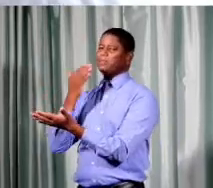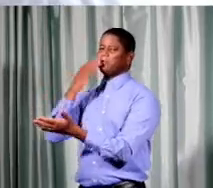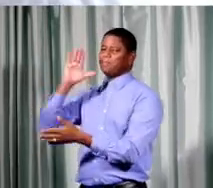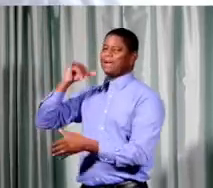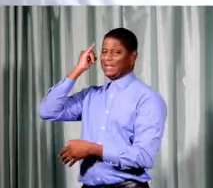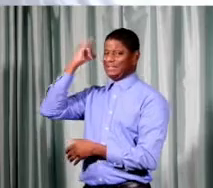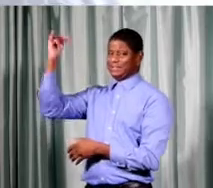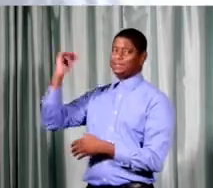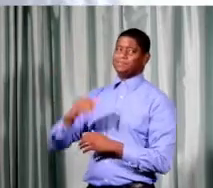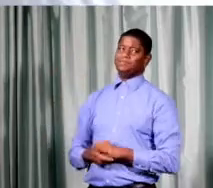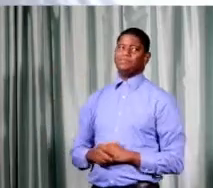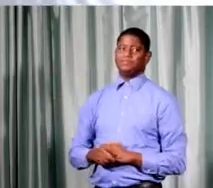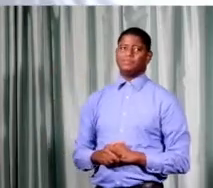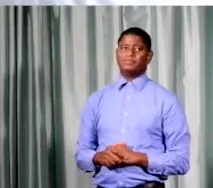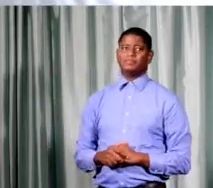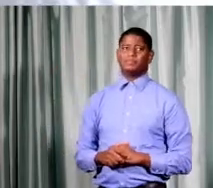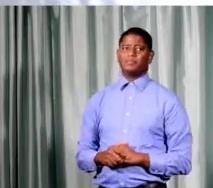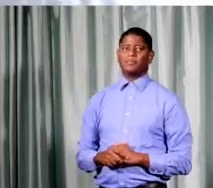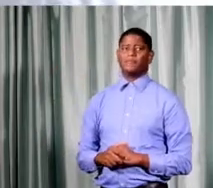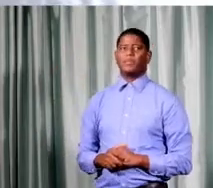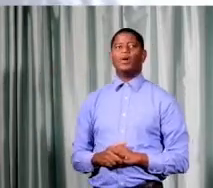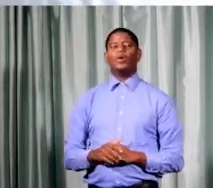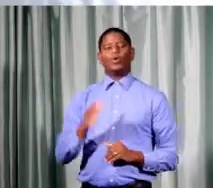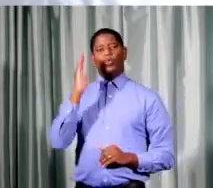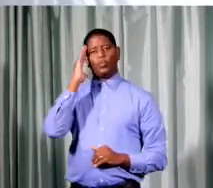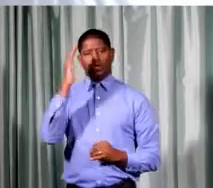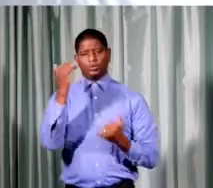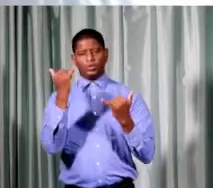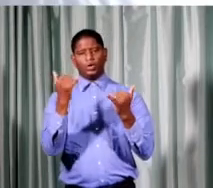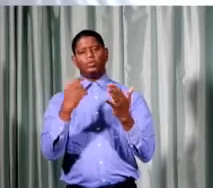want to do it yourself, this is not rocket science.